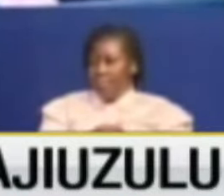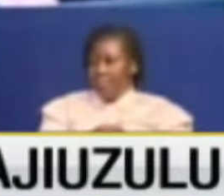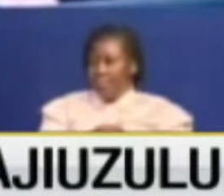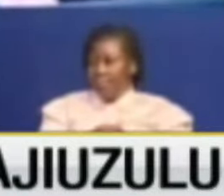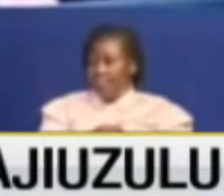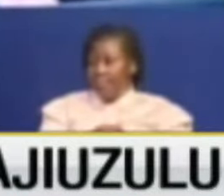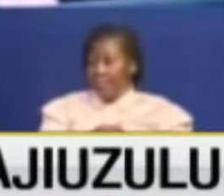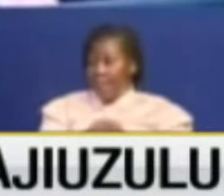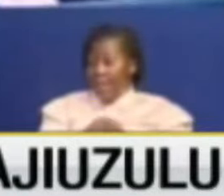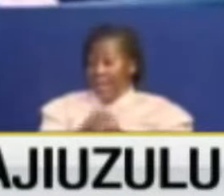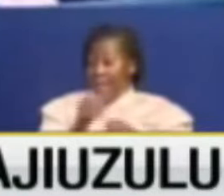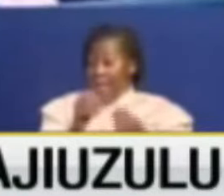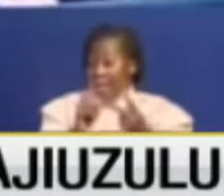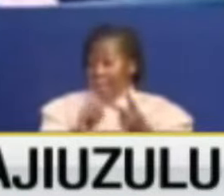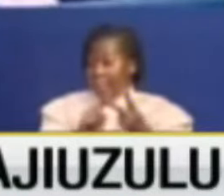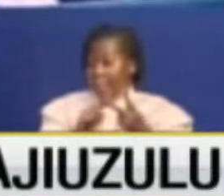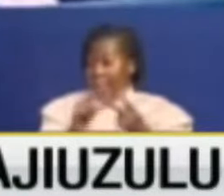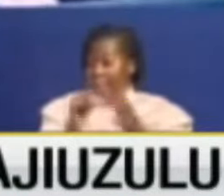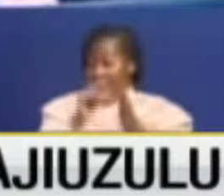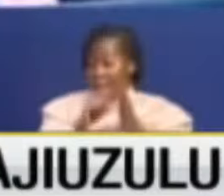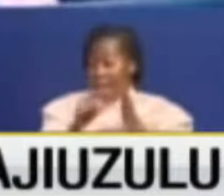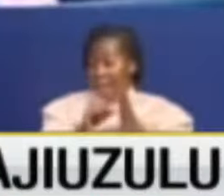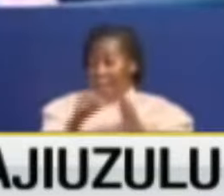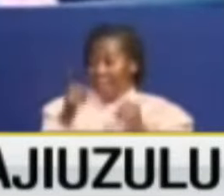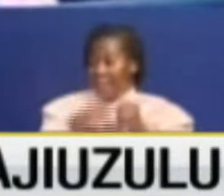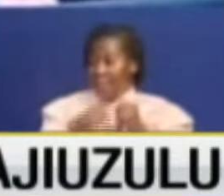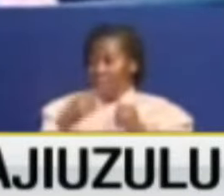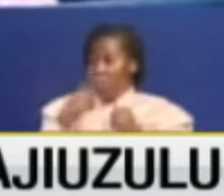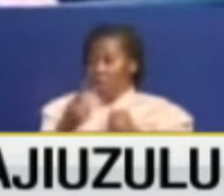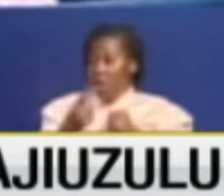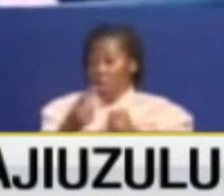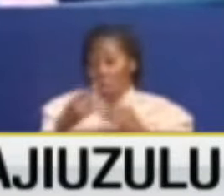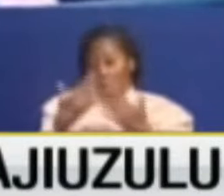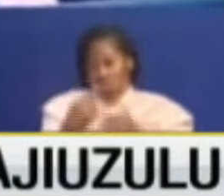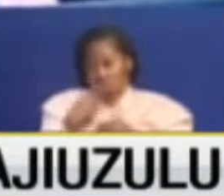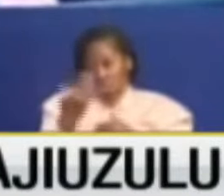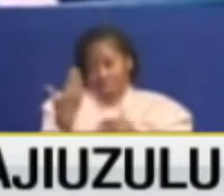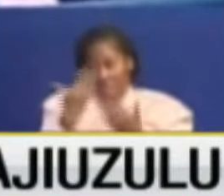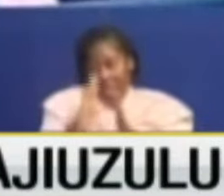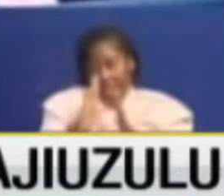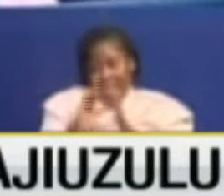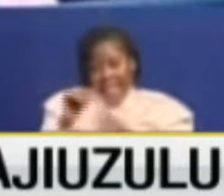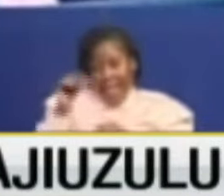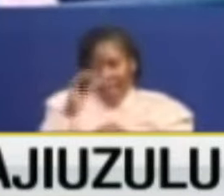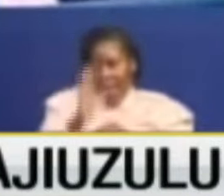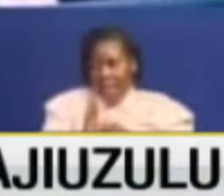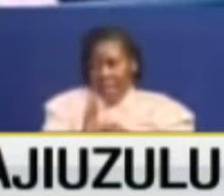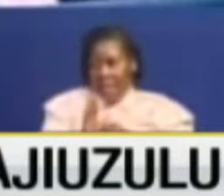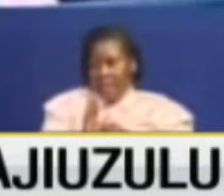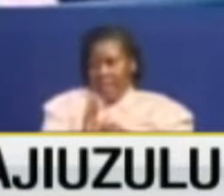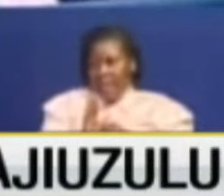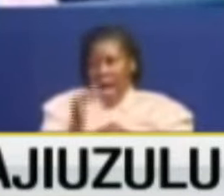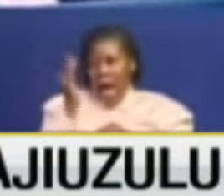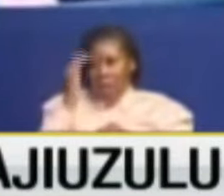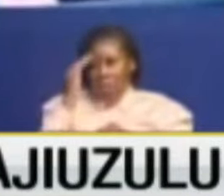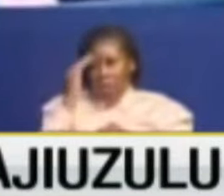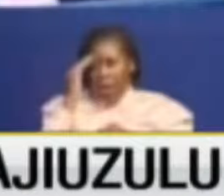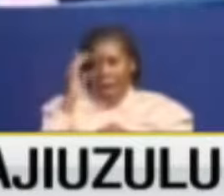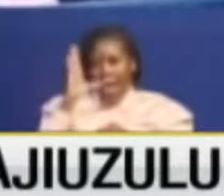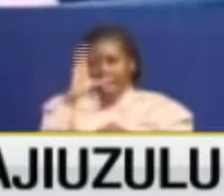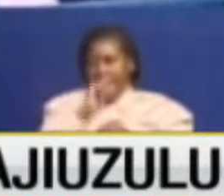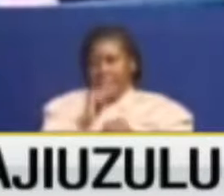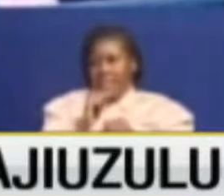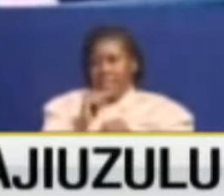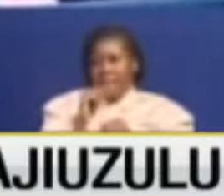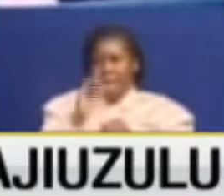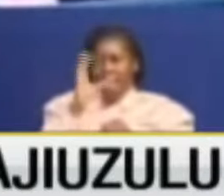Ground 2, paragraph 6. You will be told, or you are told, that the governor deliberately and knowingly misled the public